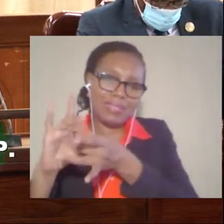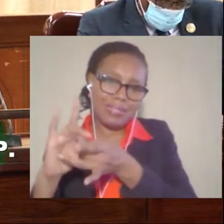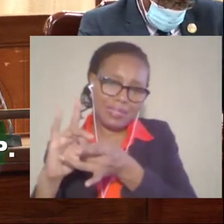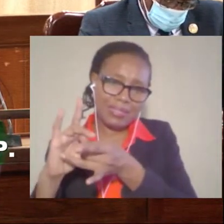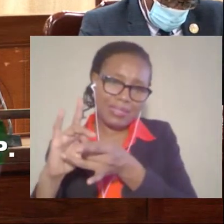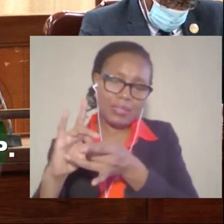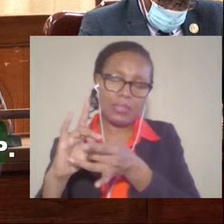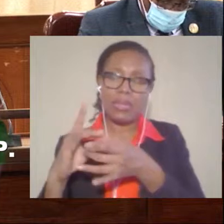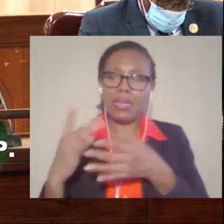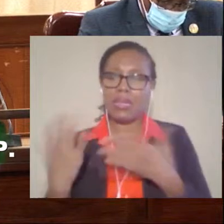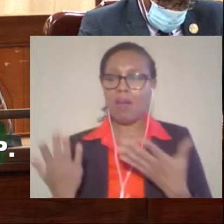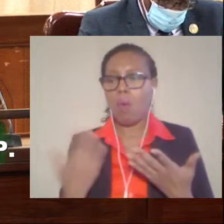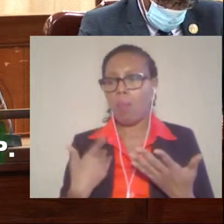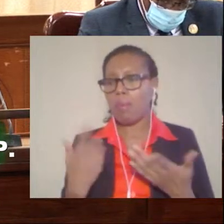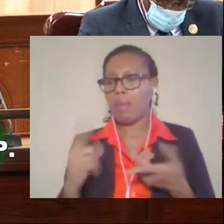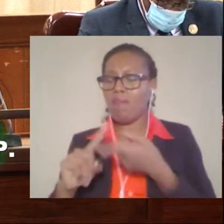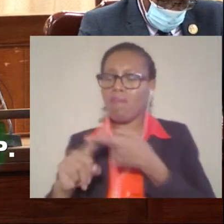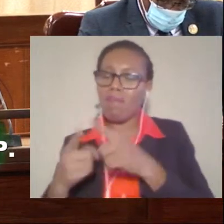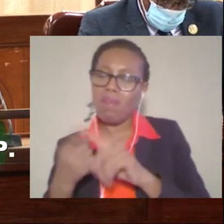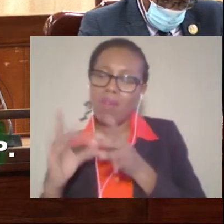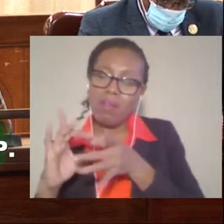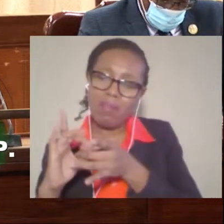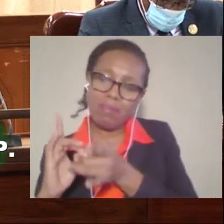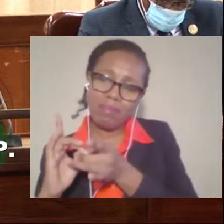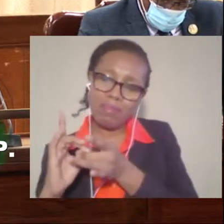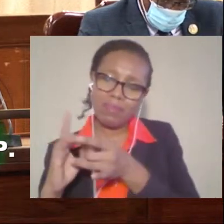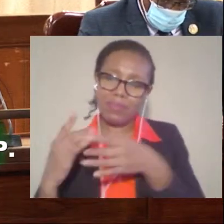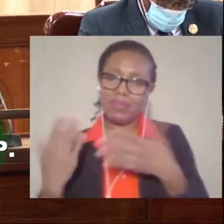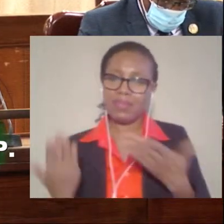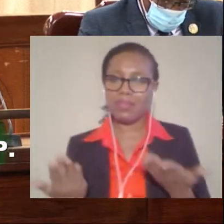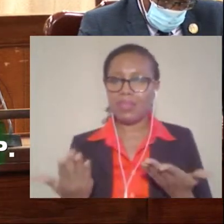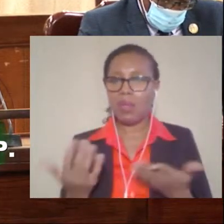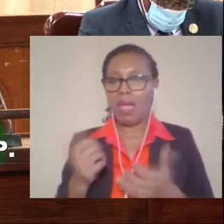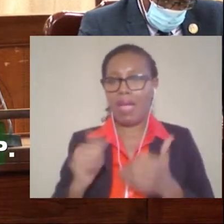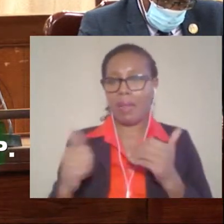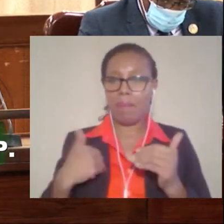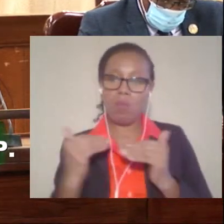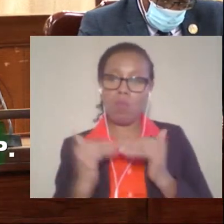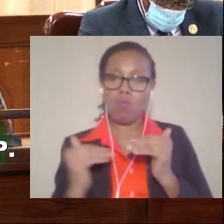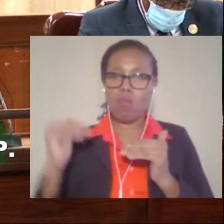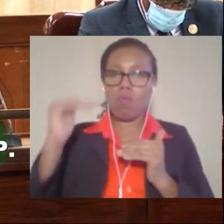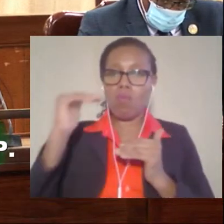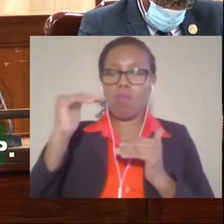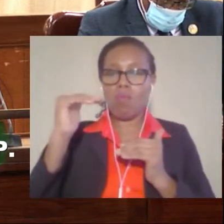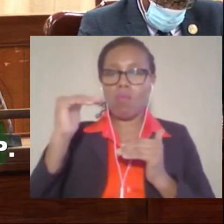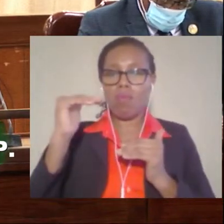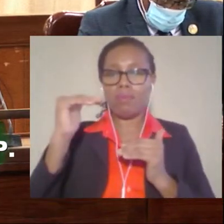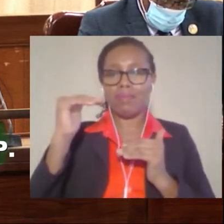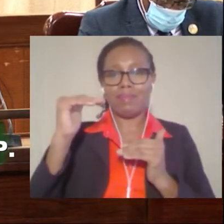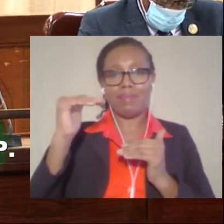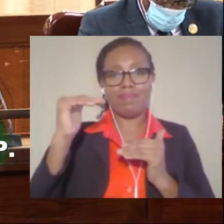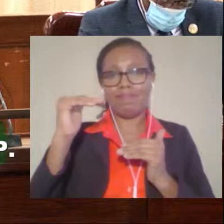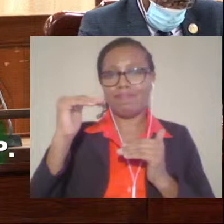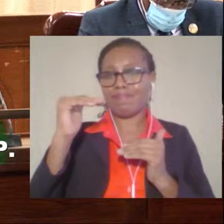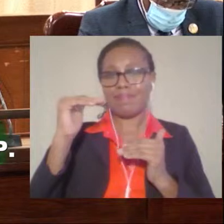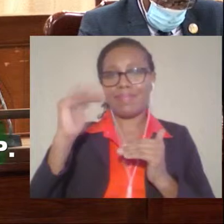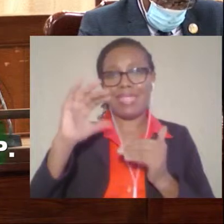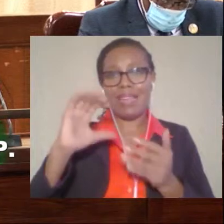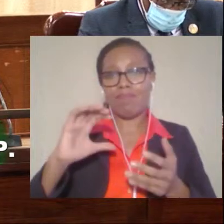friendship connections, any association of that sort, then that is a form of corruption. That was the issue